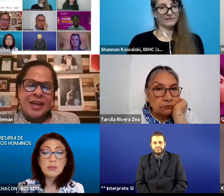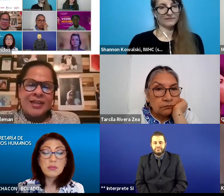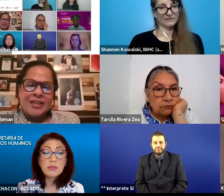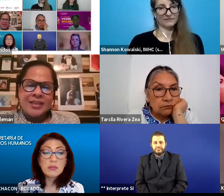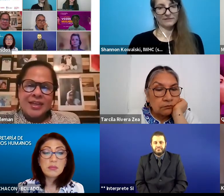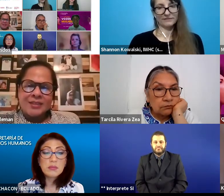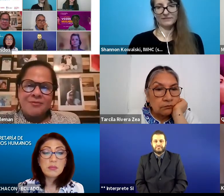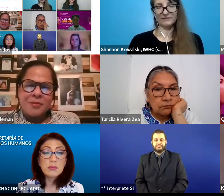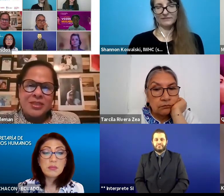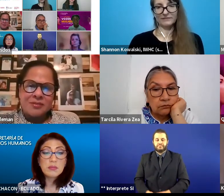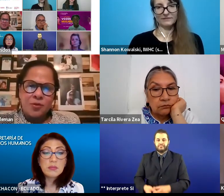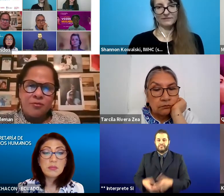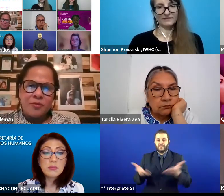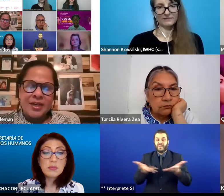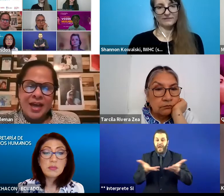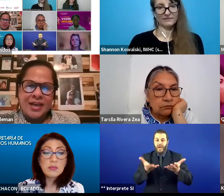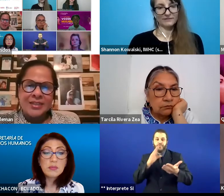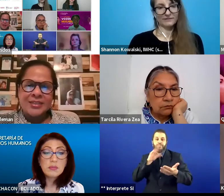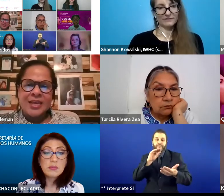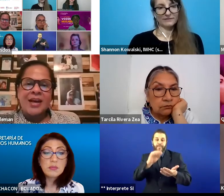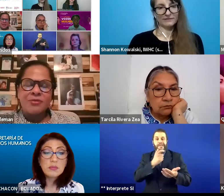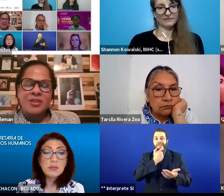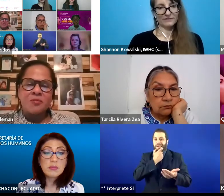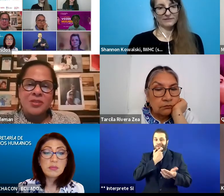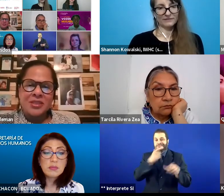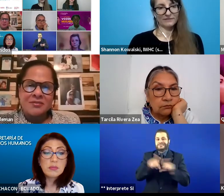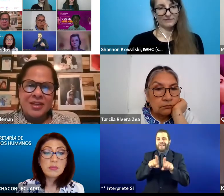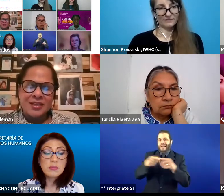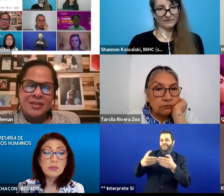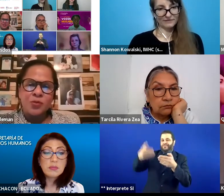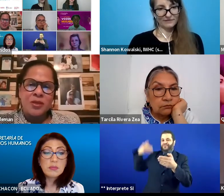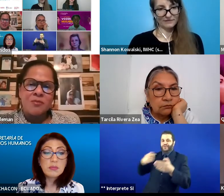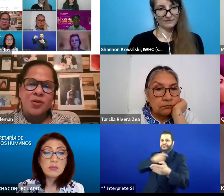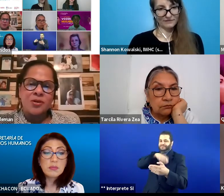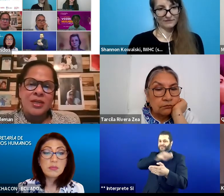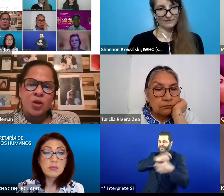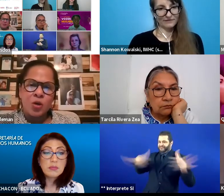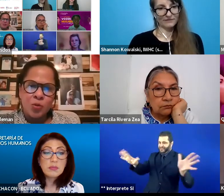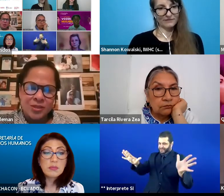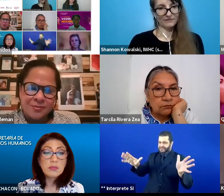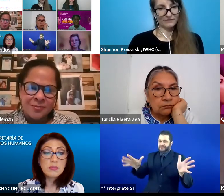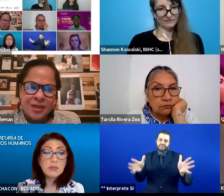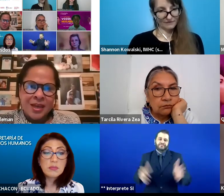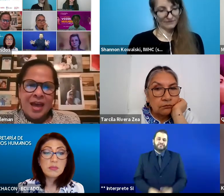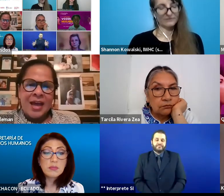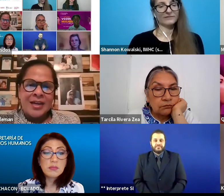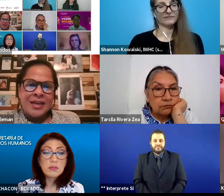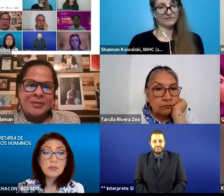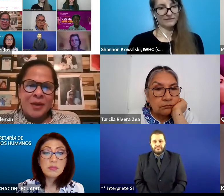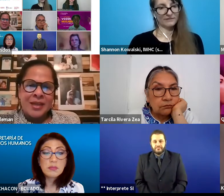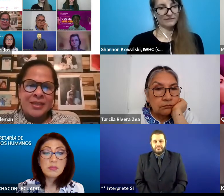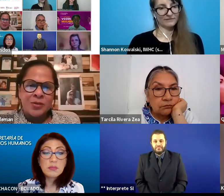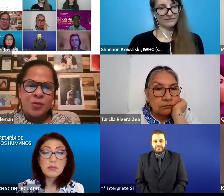secondly, I think that the feminist movement has a responsibility to be more inclusive